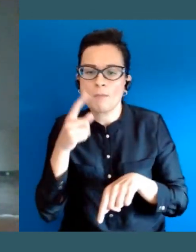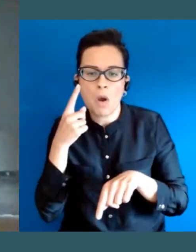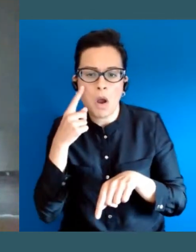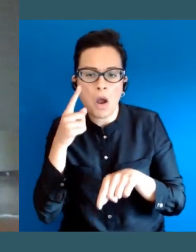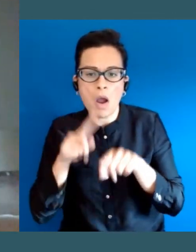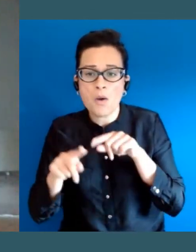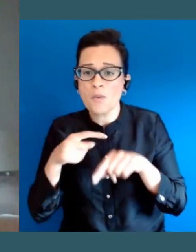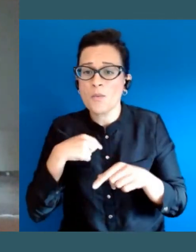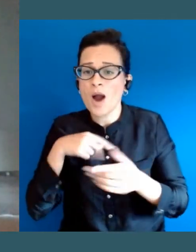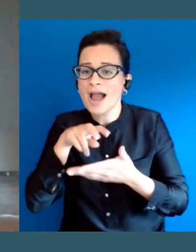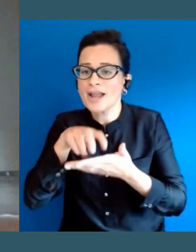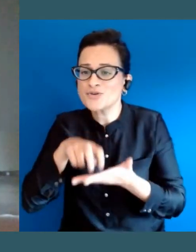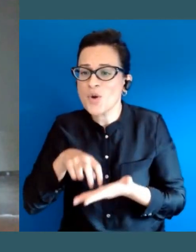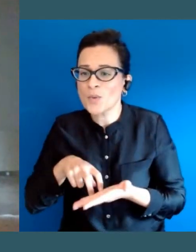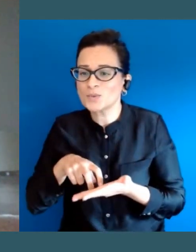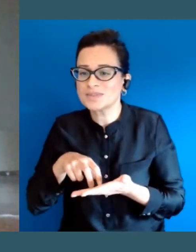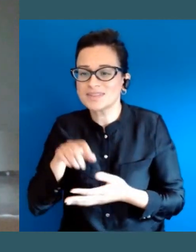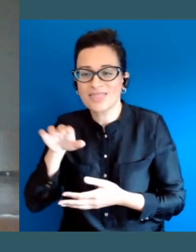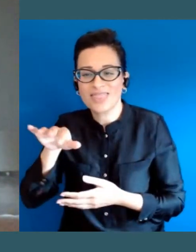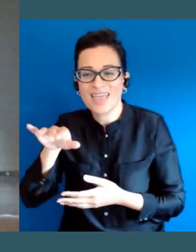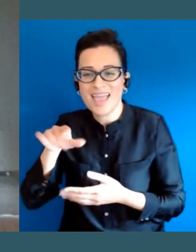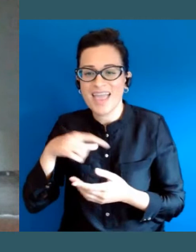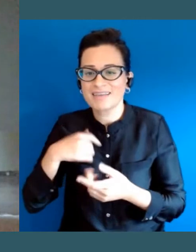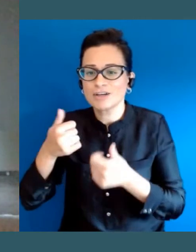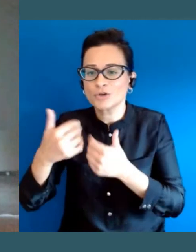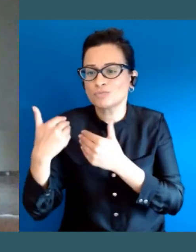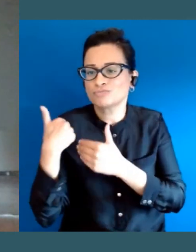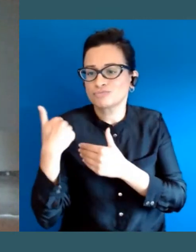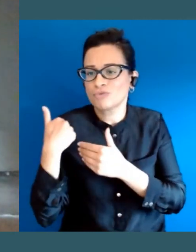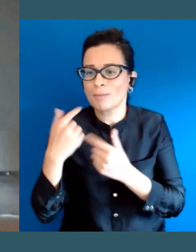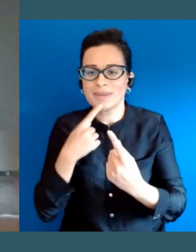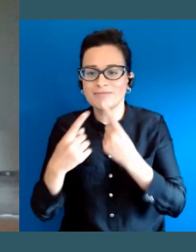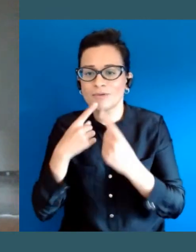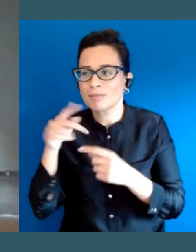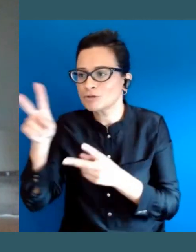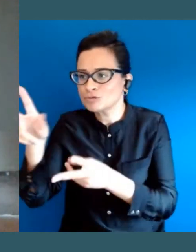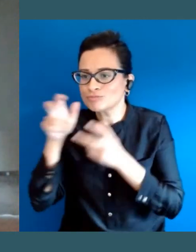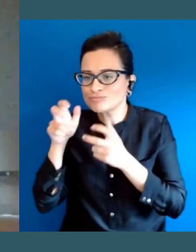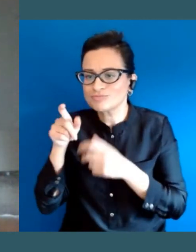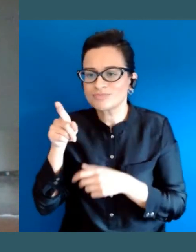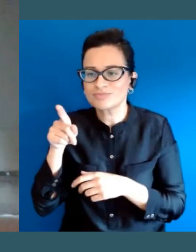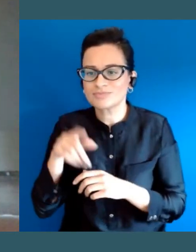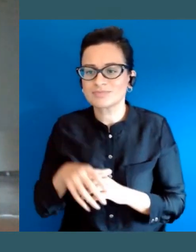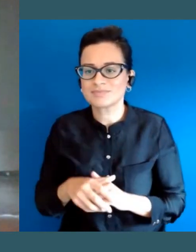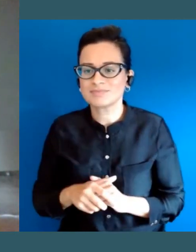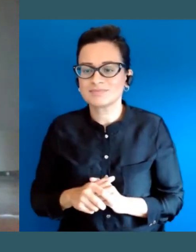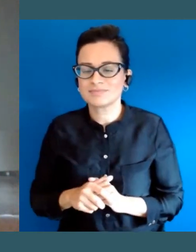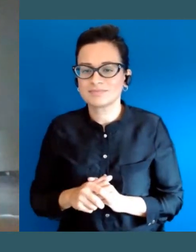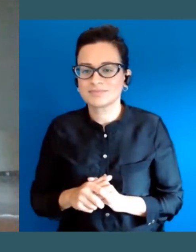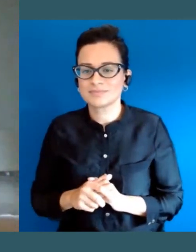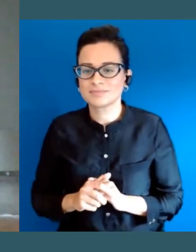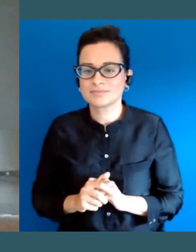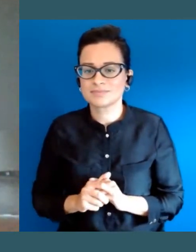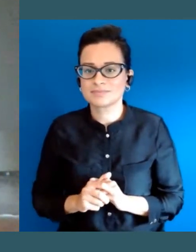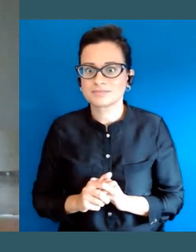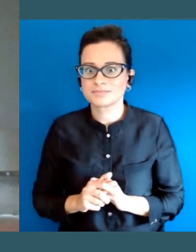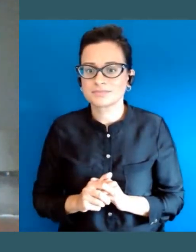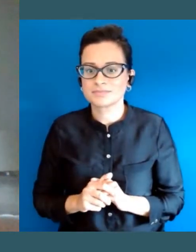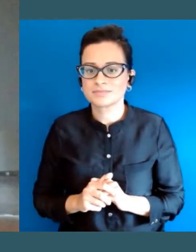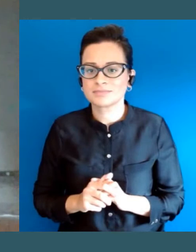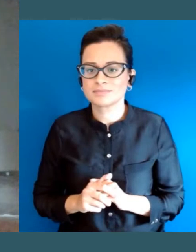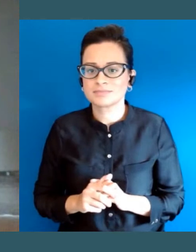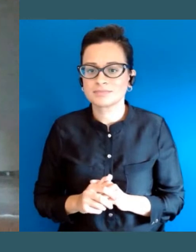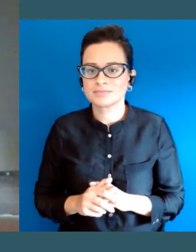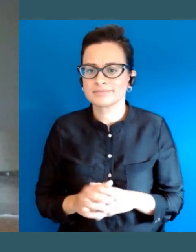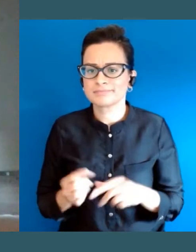well, so they're a good prompt, that's all. So I'll try again because it worked fine the last time, doesn't it?